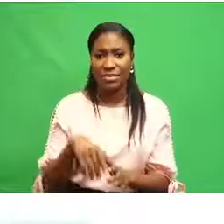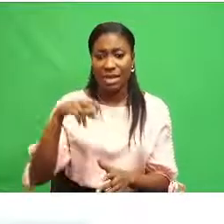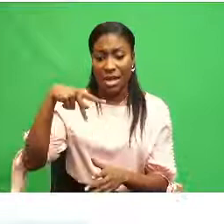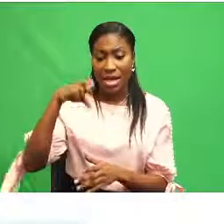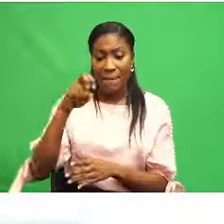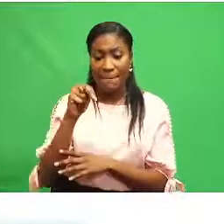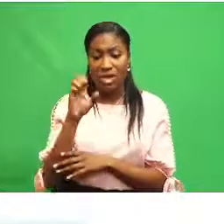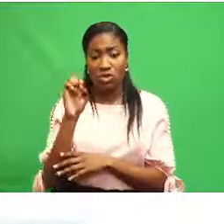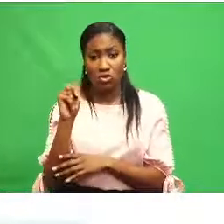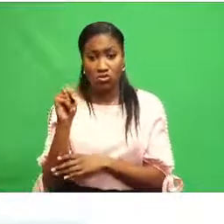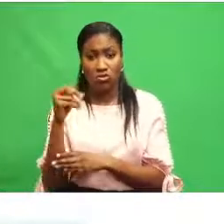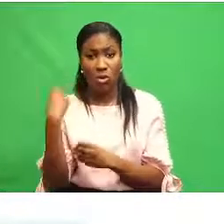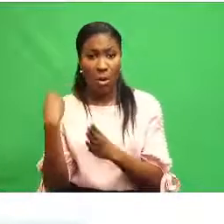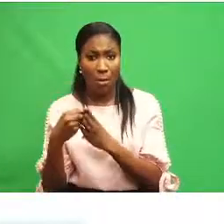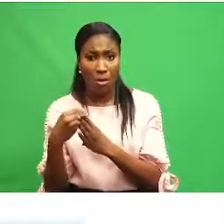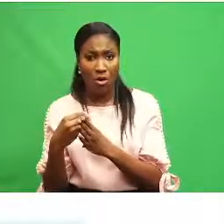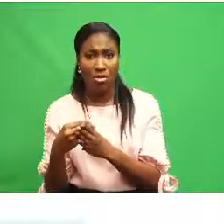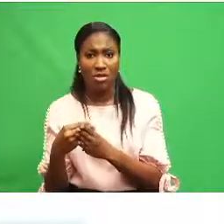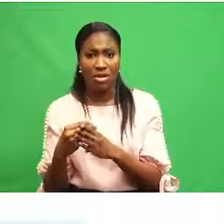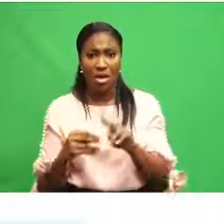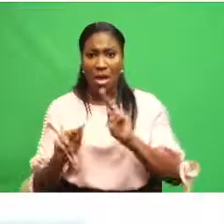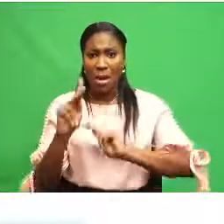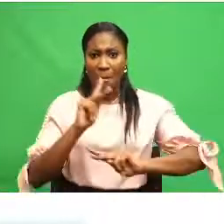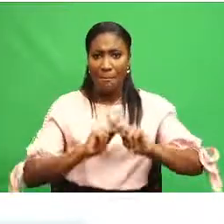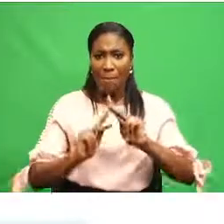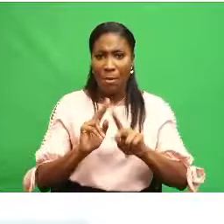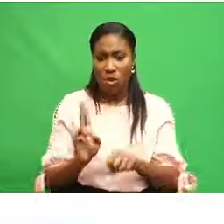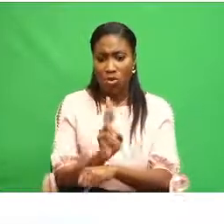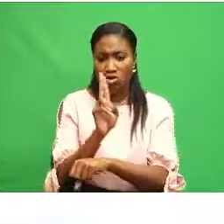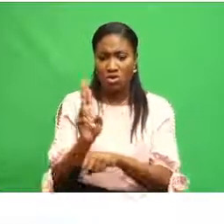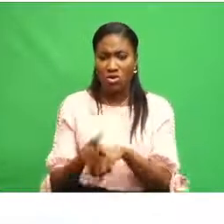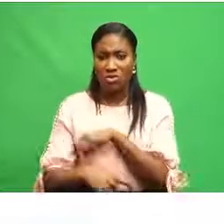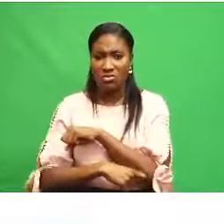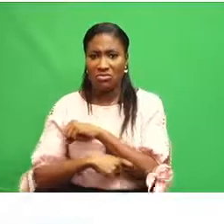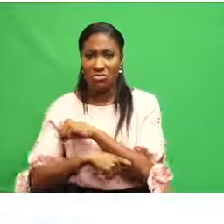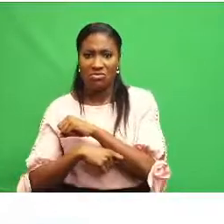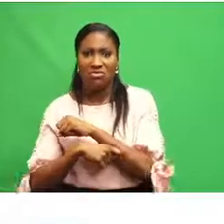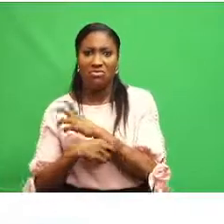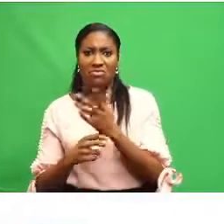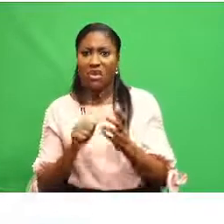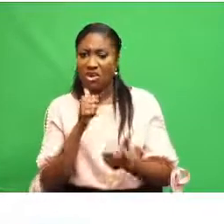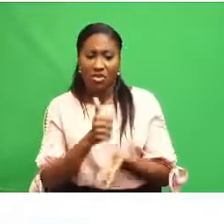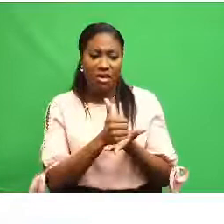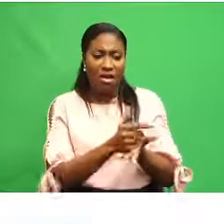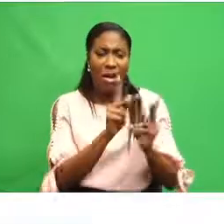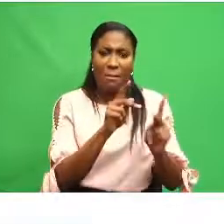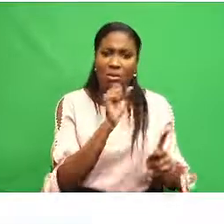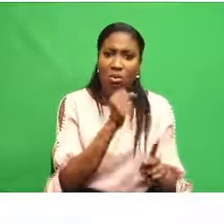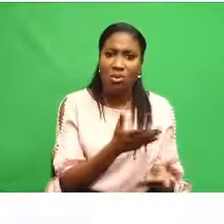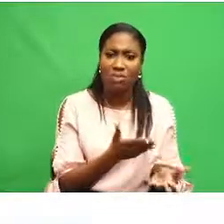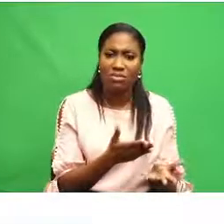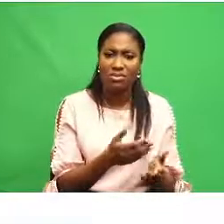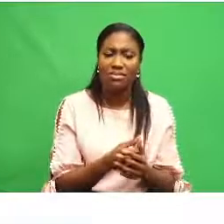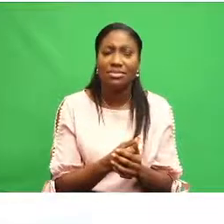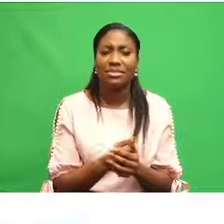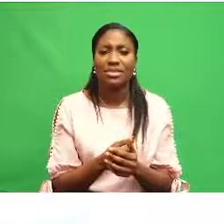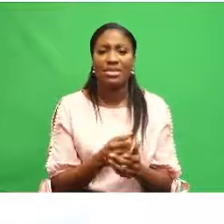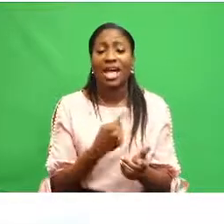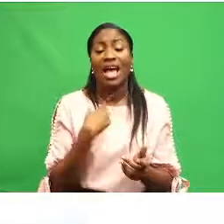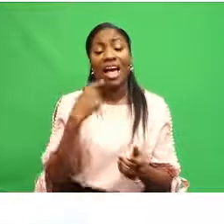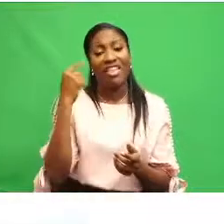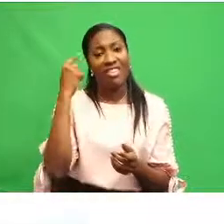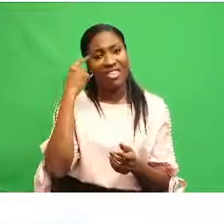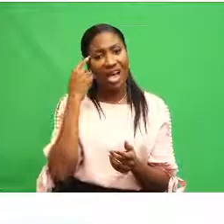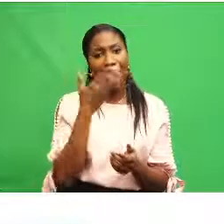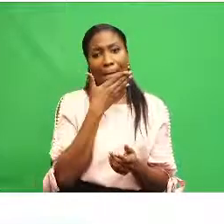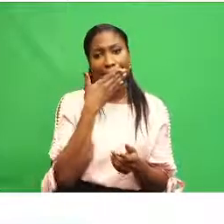misused and they are not benefiting from the pension as they should? Okay, so that is a question probably best be able to